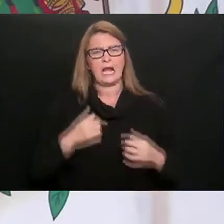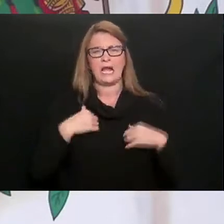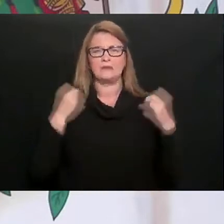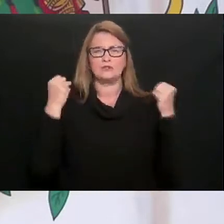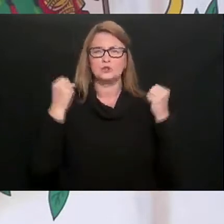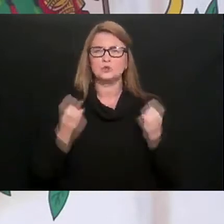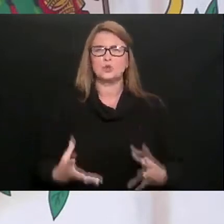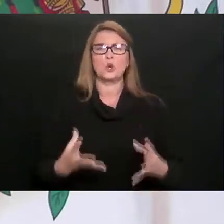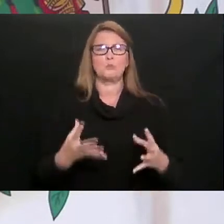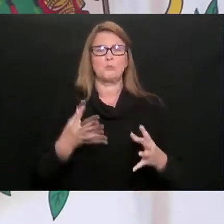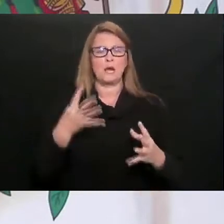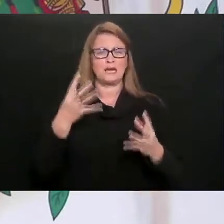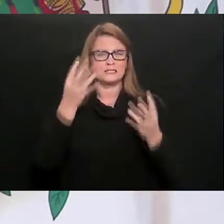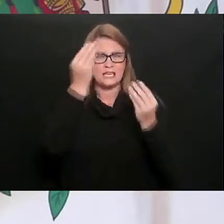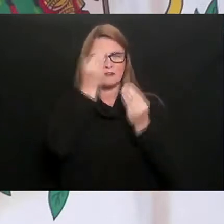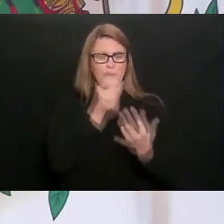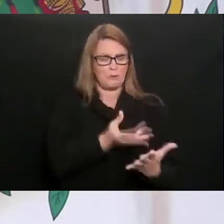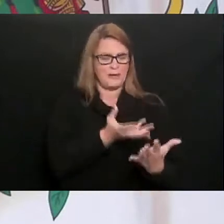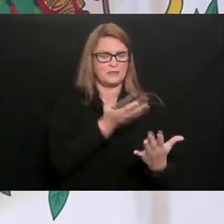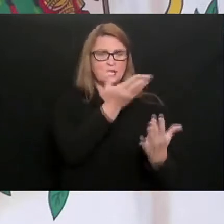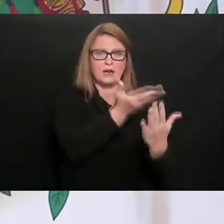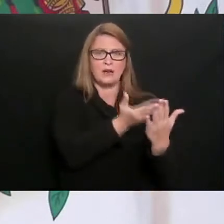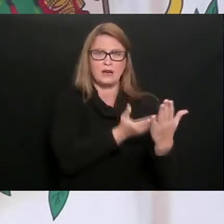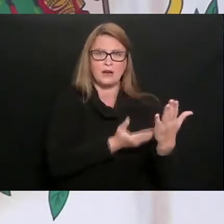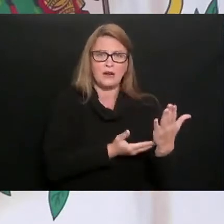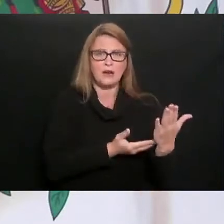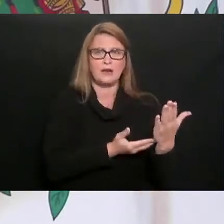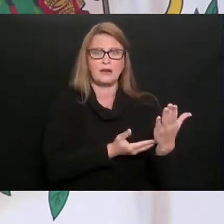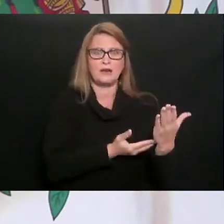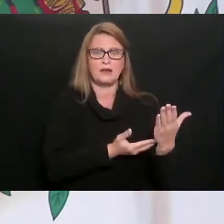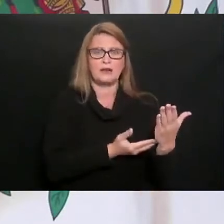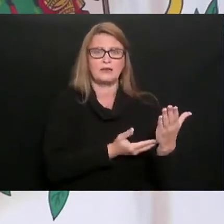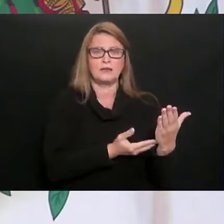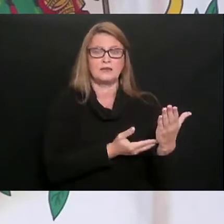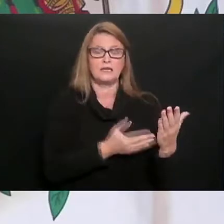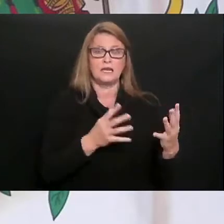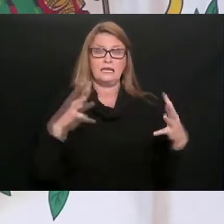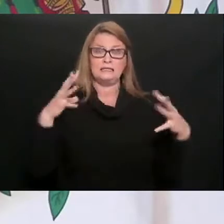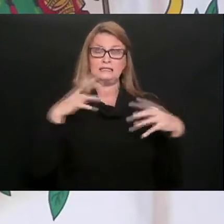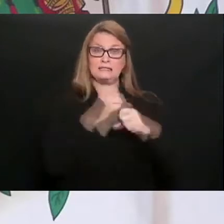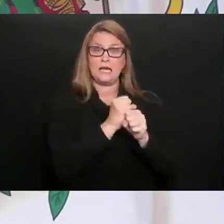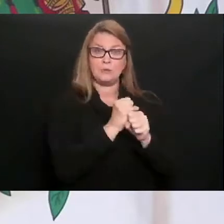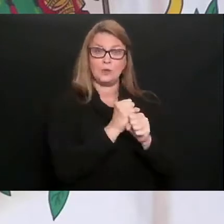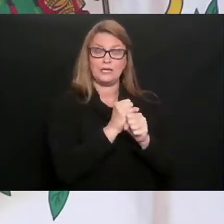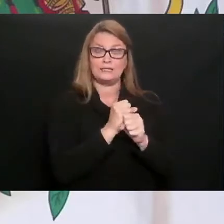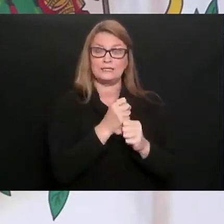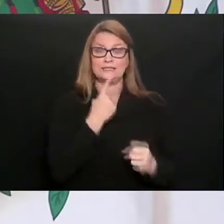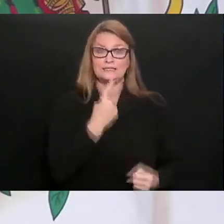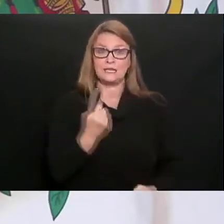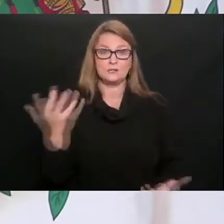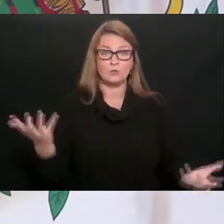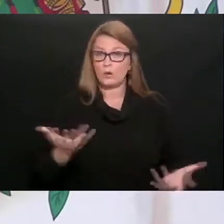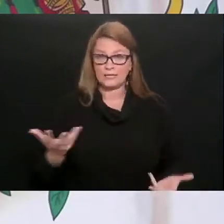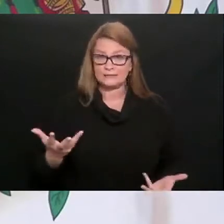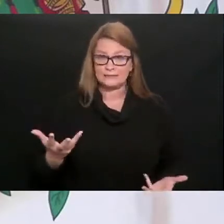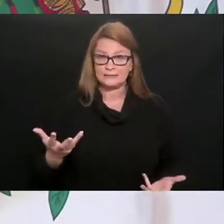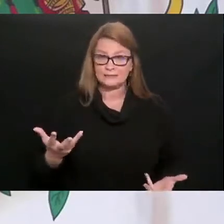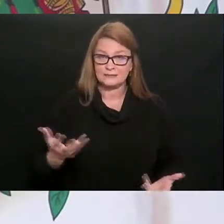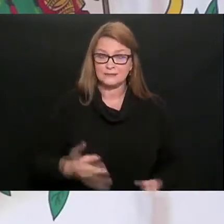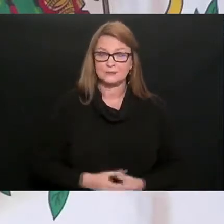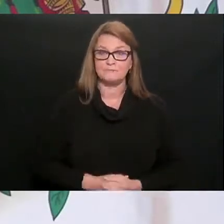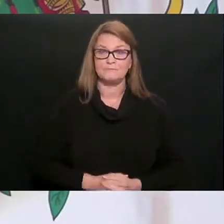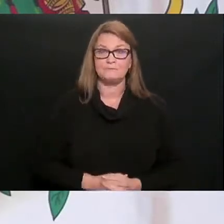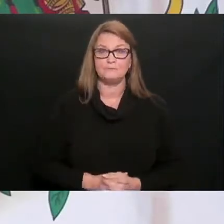that he knows ever so well. Basically summarizing his text, it said just this: